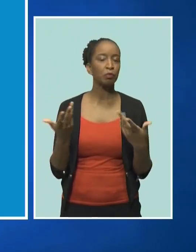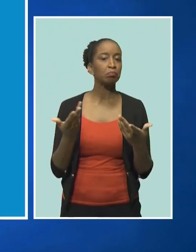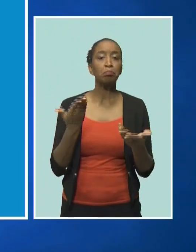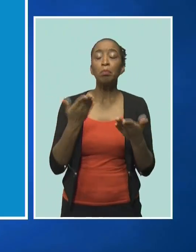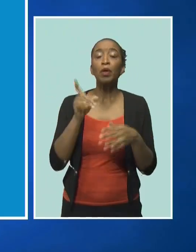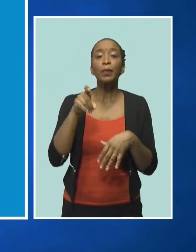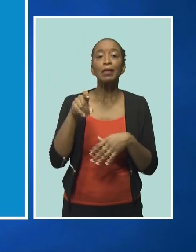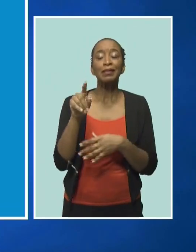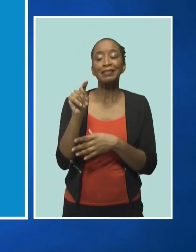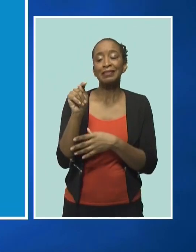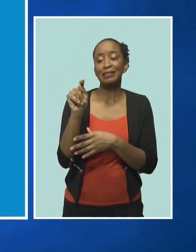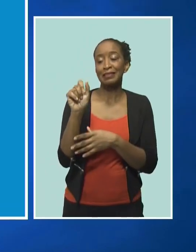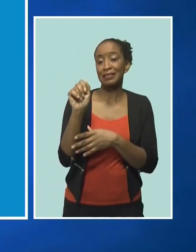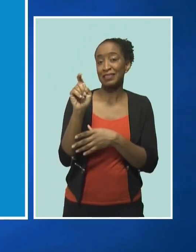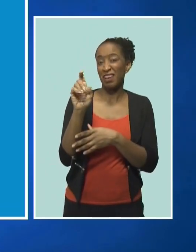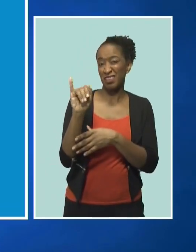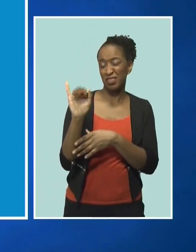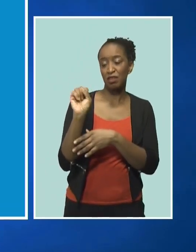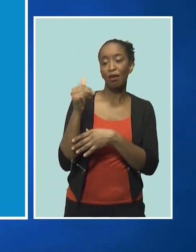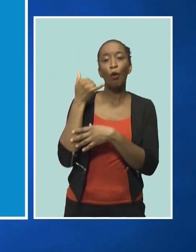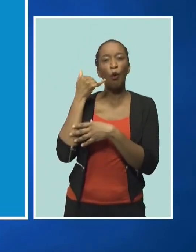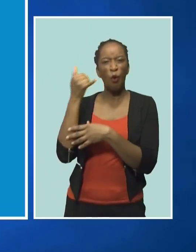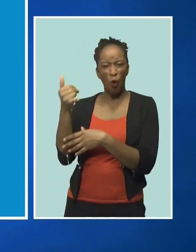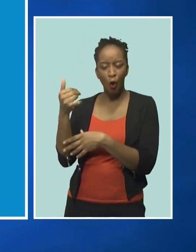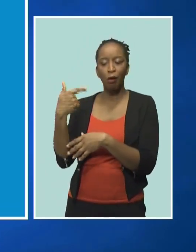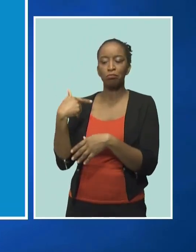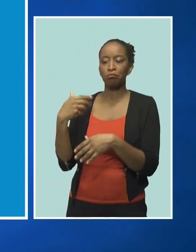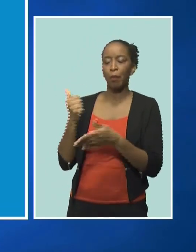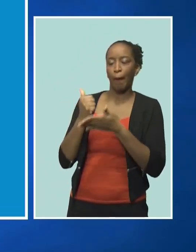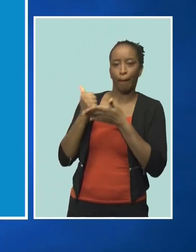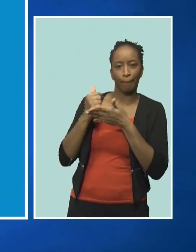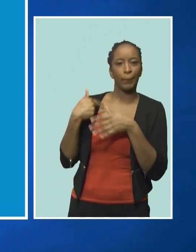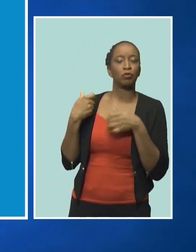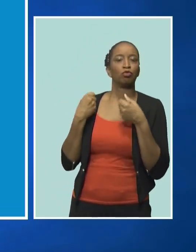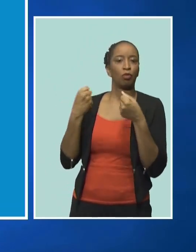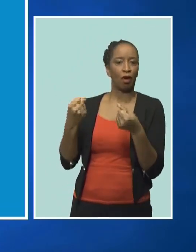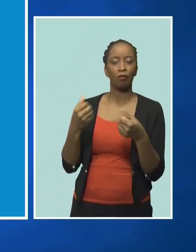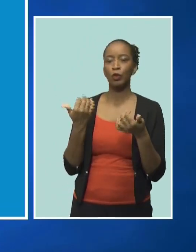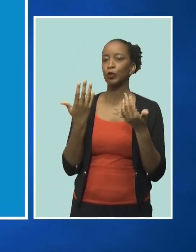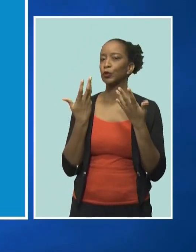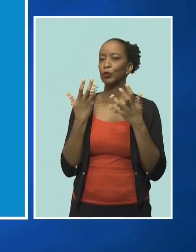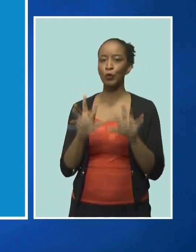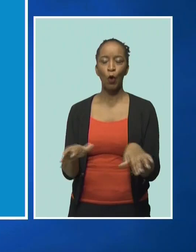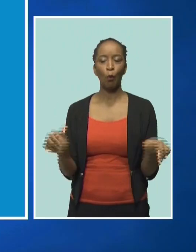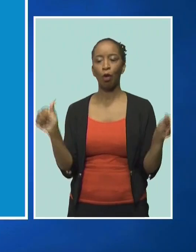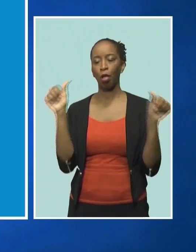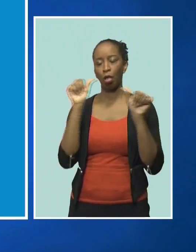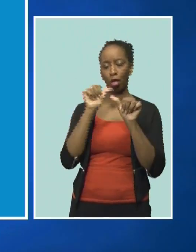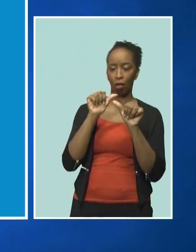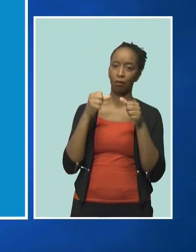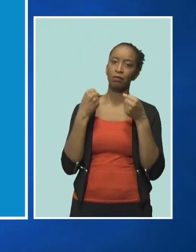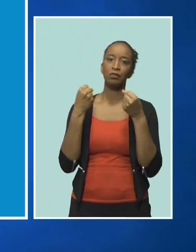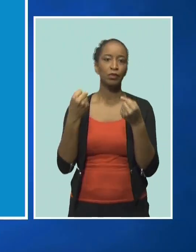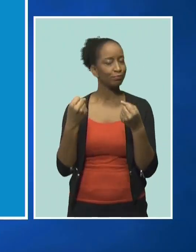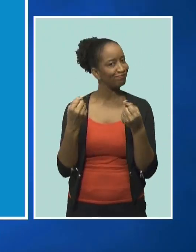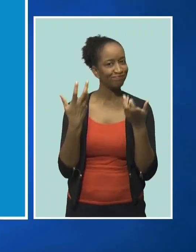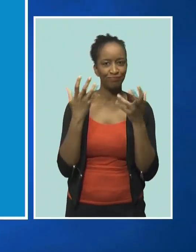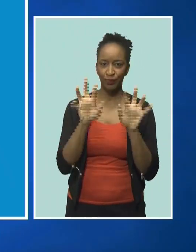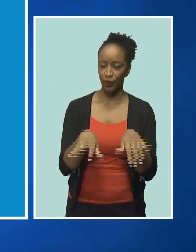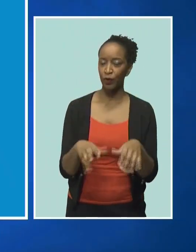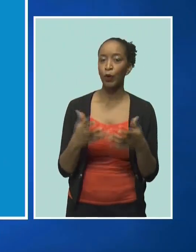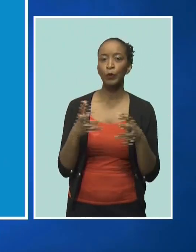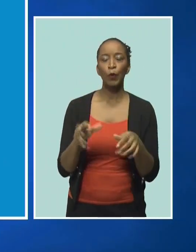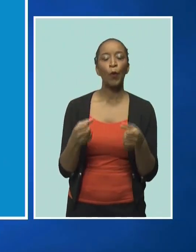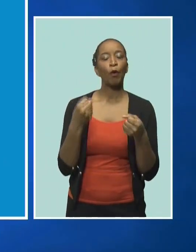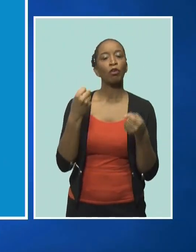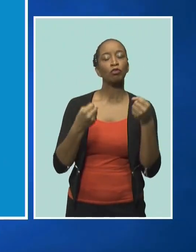for their vehicle the next day. It's very important not to drive drunk. So we don't want you using your cell phones. We want you to drive